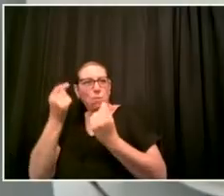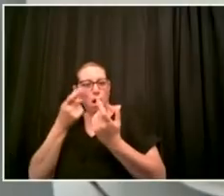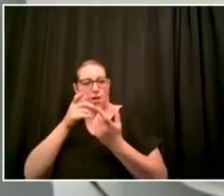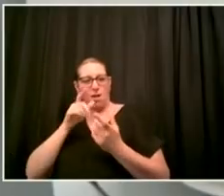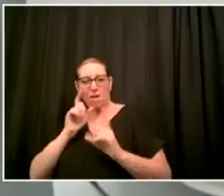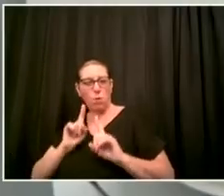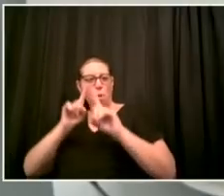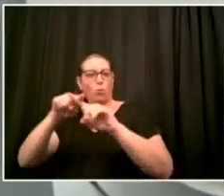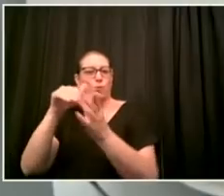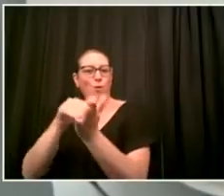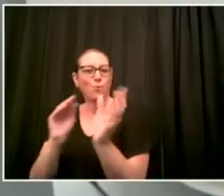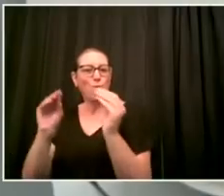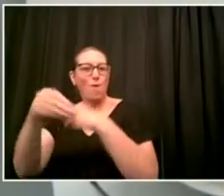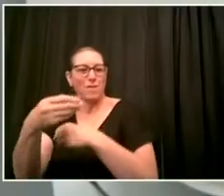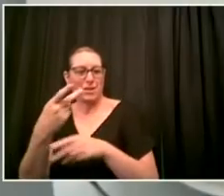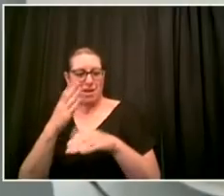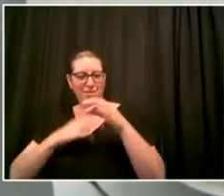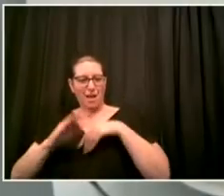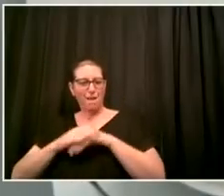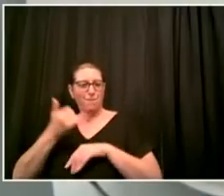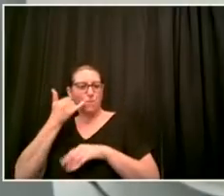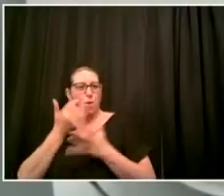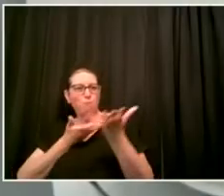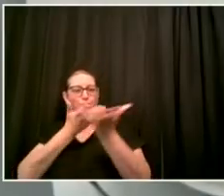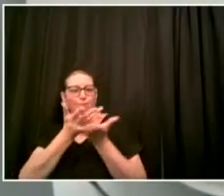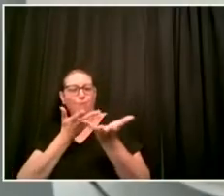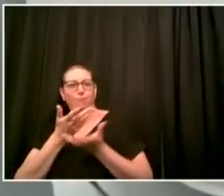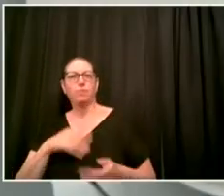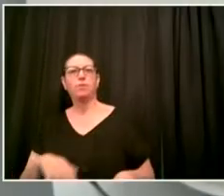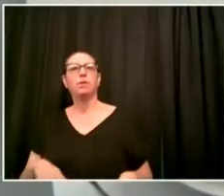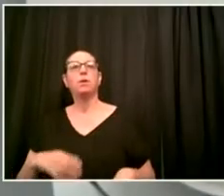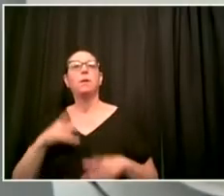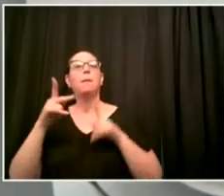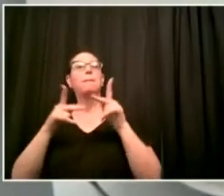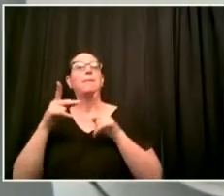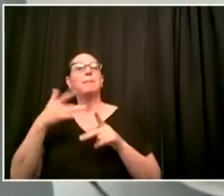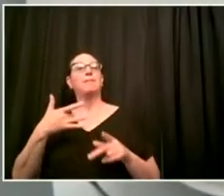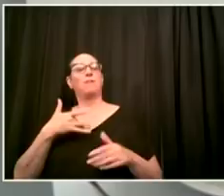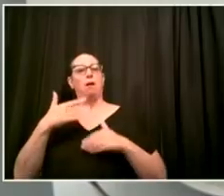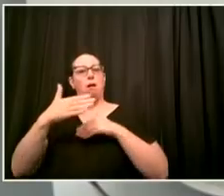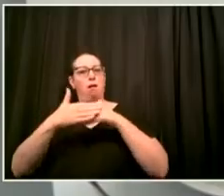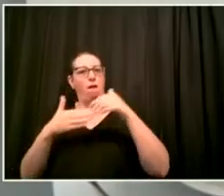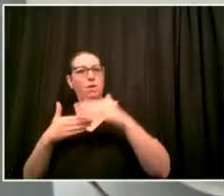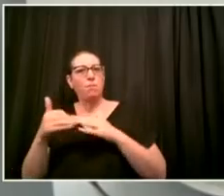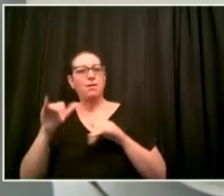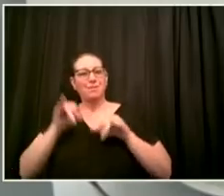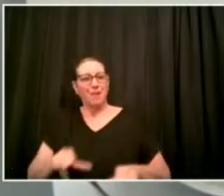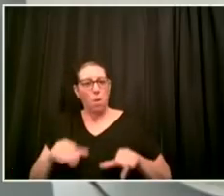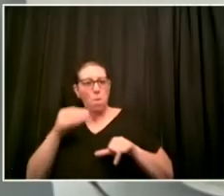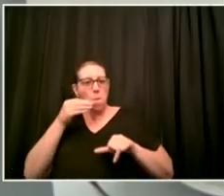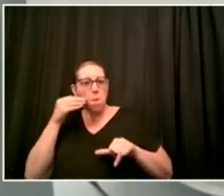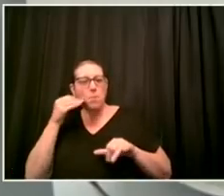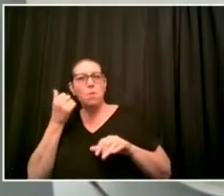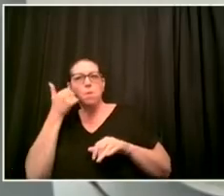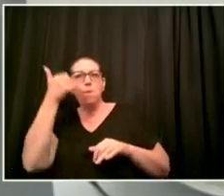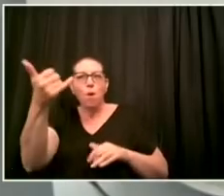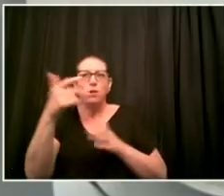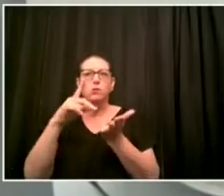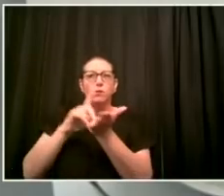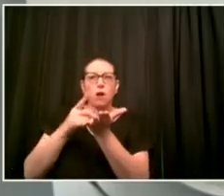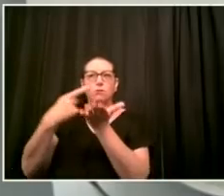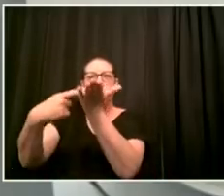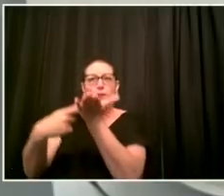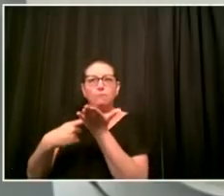hospital emergency departments, we're creating clear areas where we see patients who are